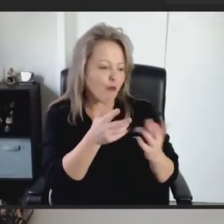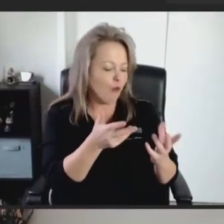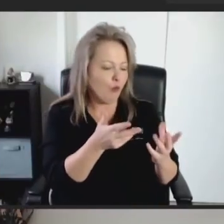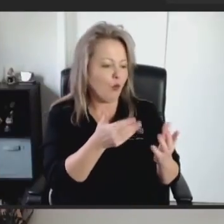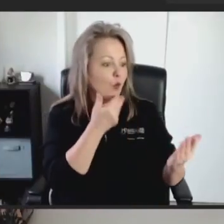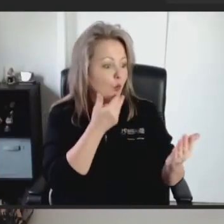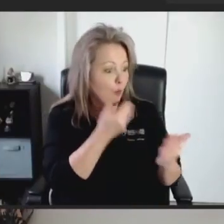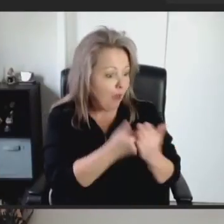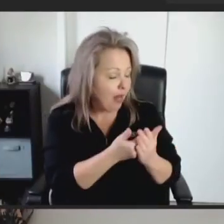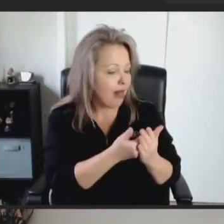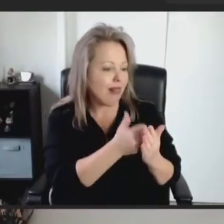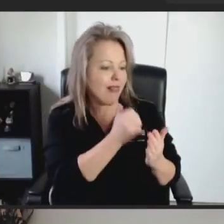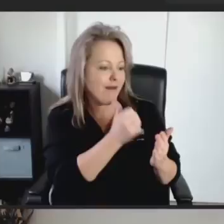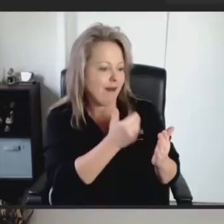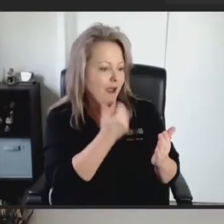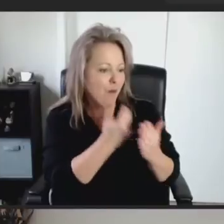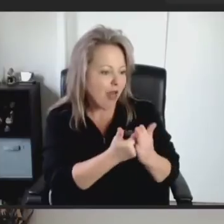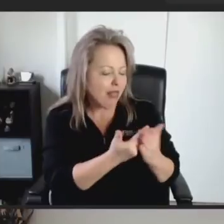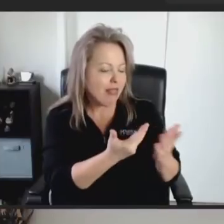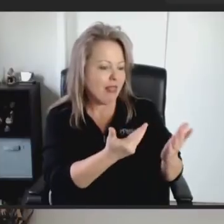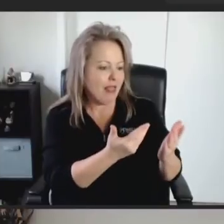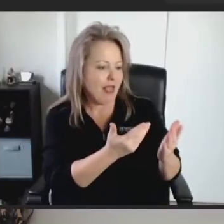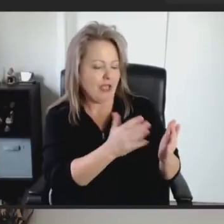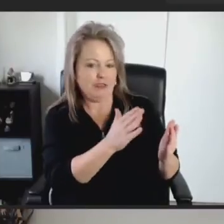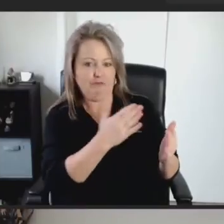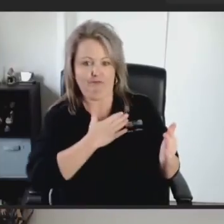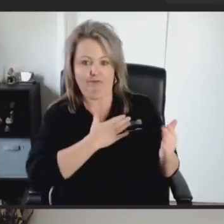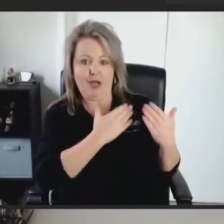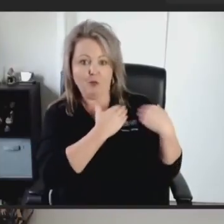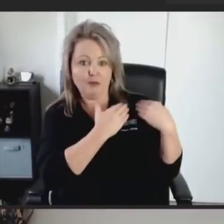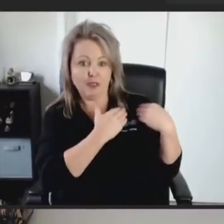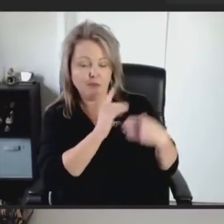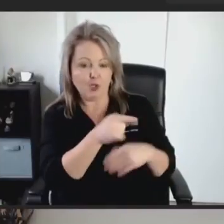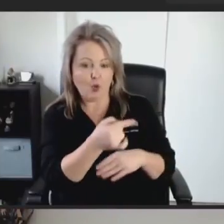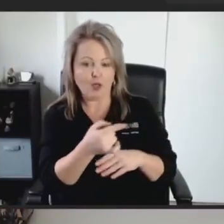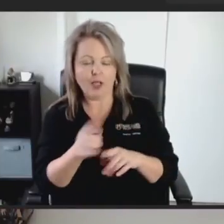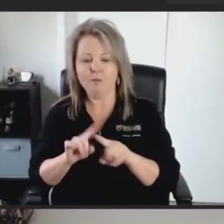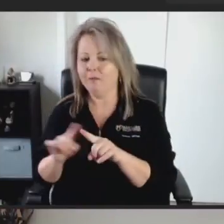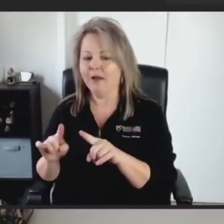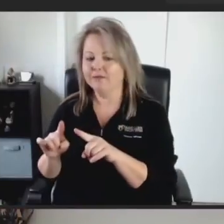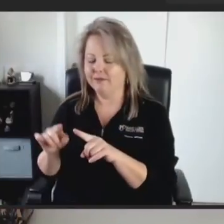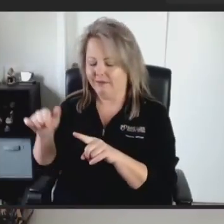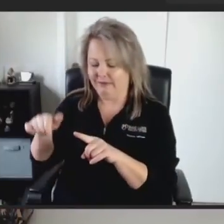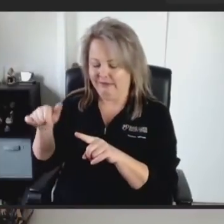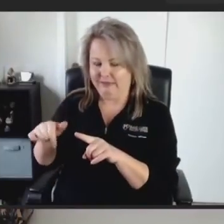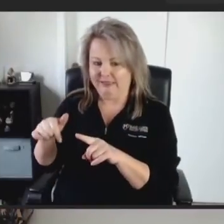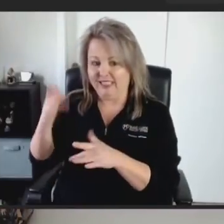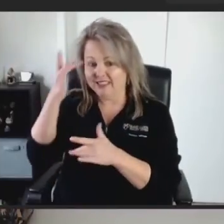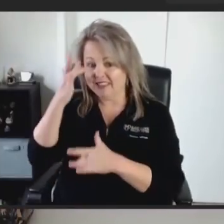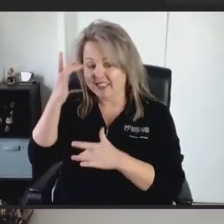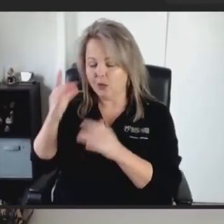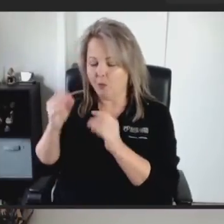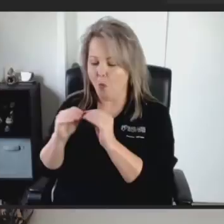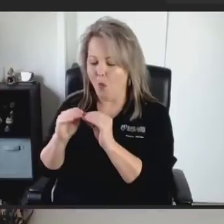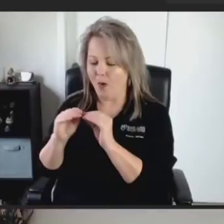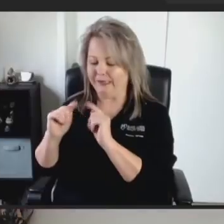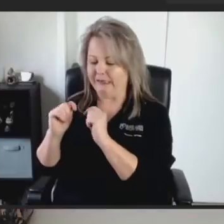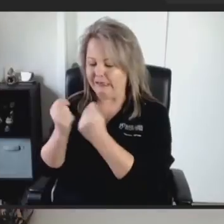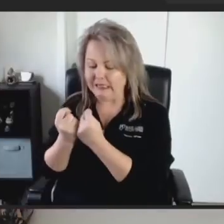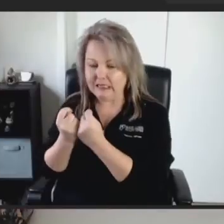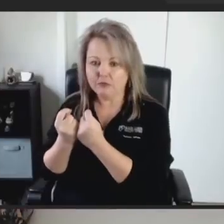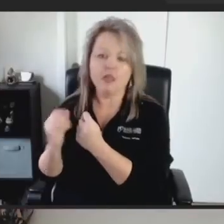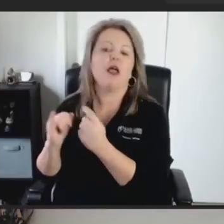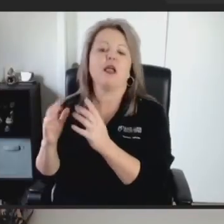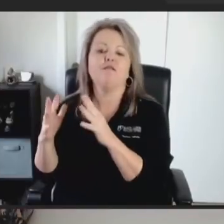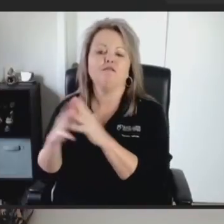well or not well, and it's all on you. In this case, it's more like a team sport like football, where